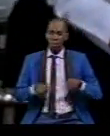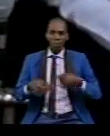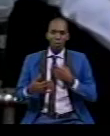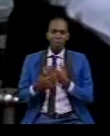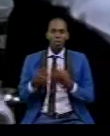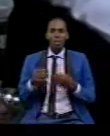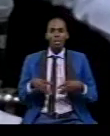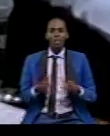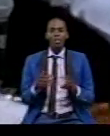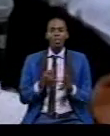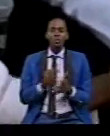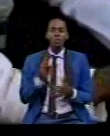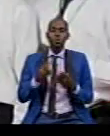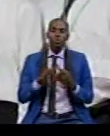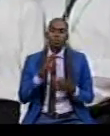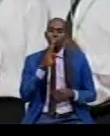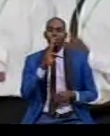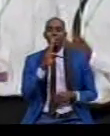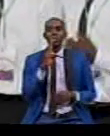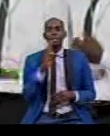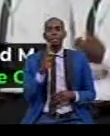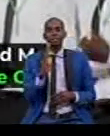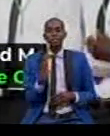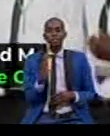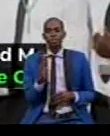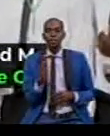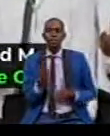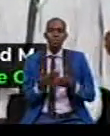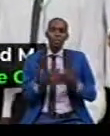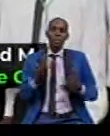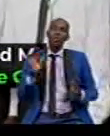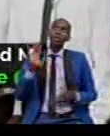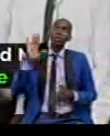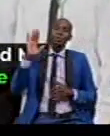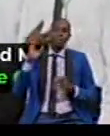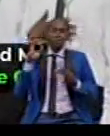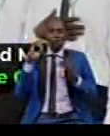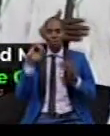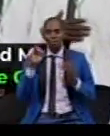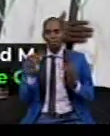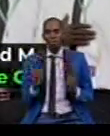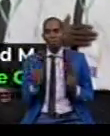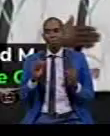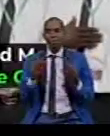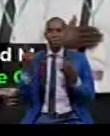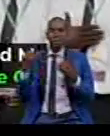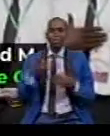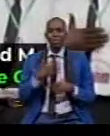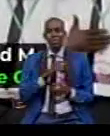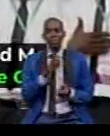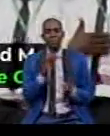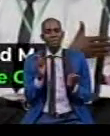trees. Kindly let's reach unto every one of them.